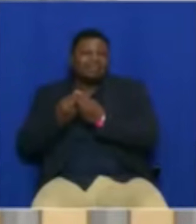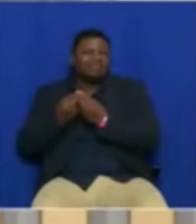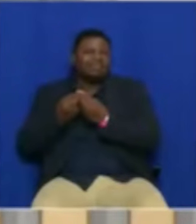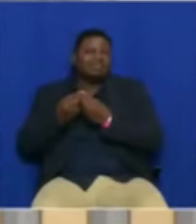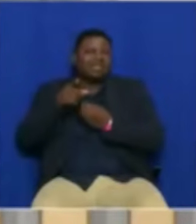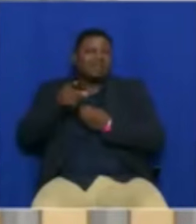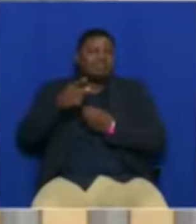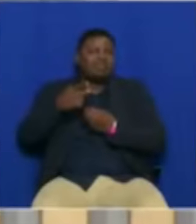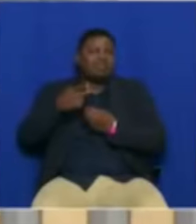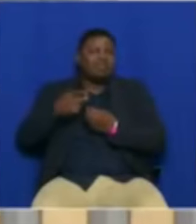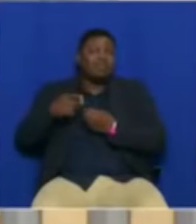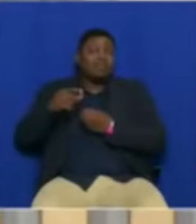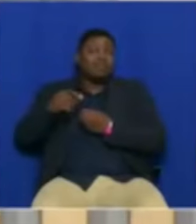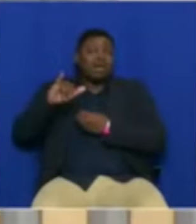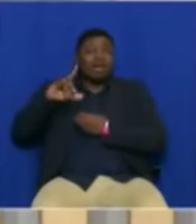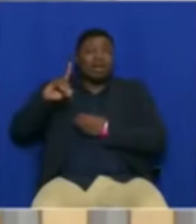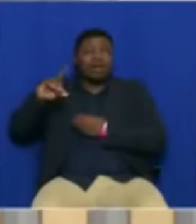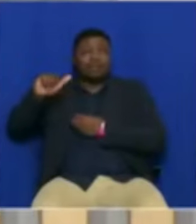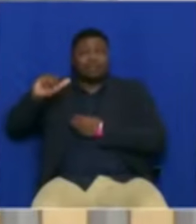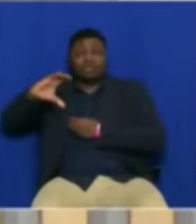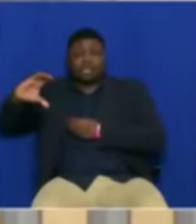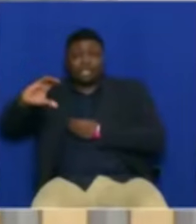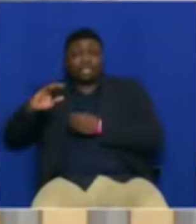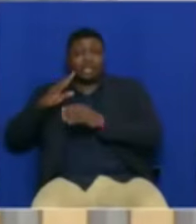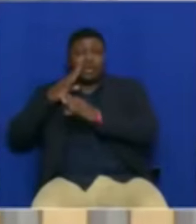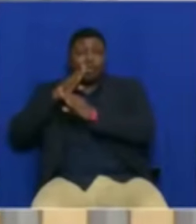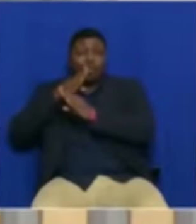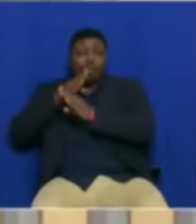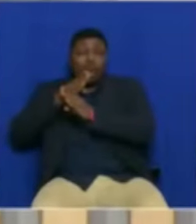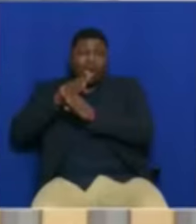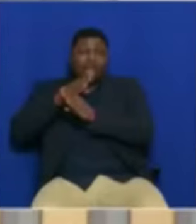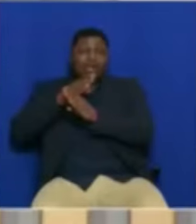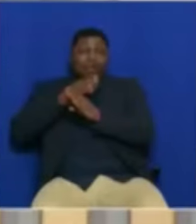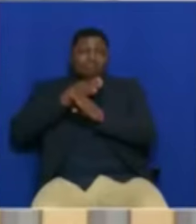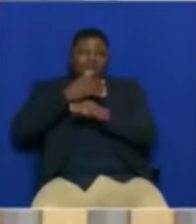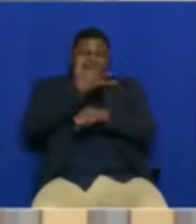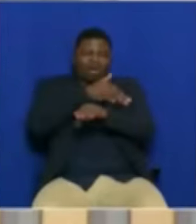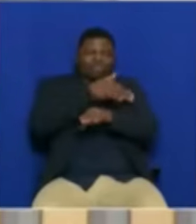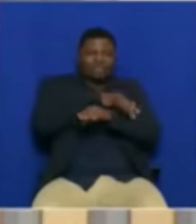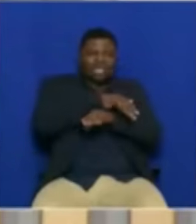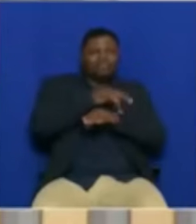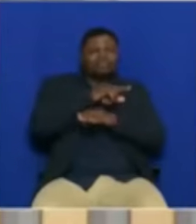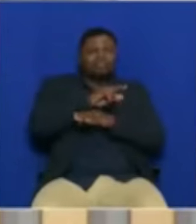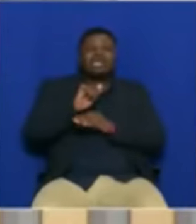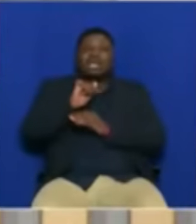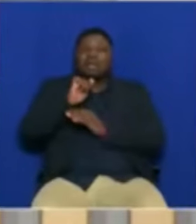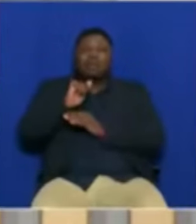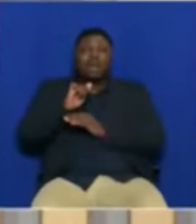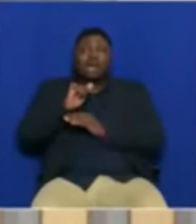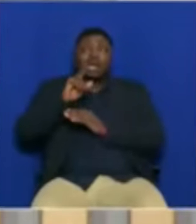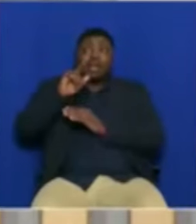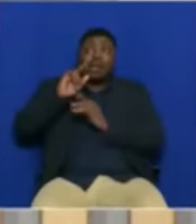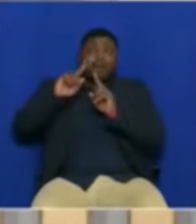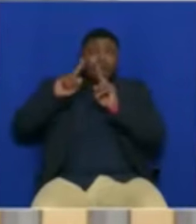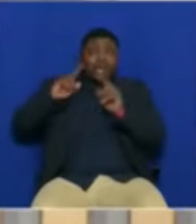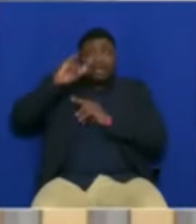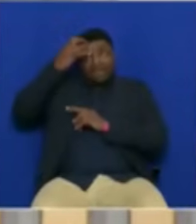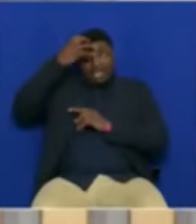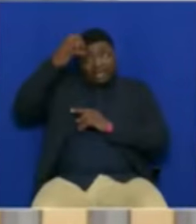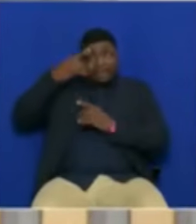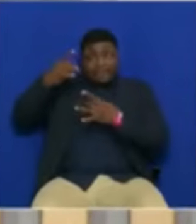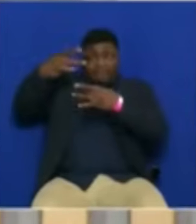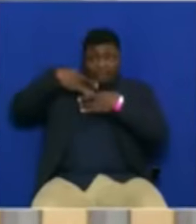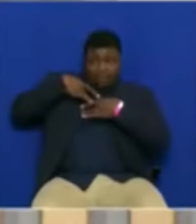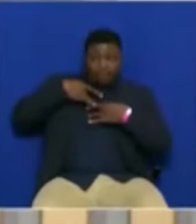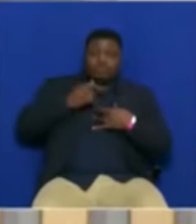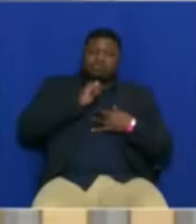IDAC during the course or in the course, I cannot say, I did something wrong. I proceeded with it.